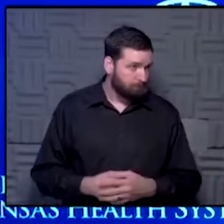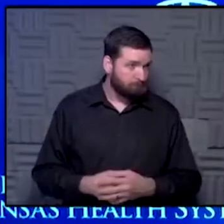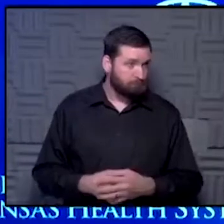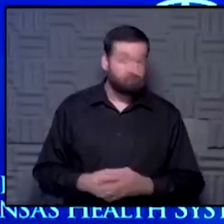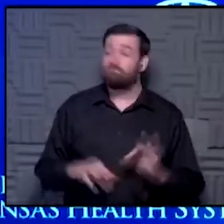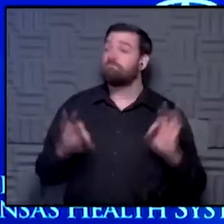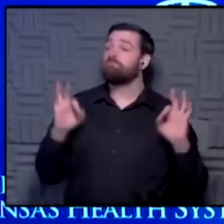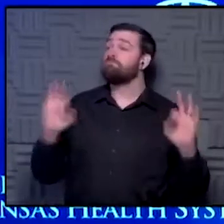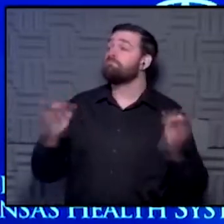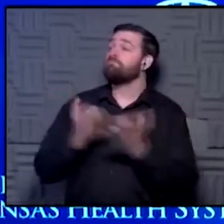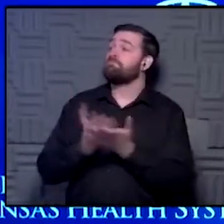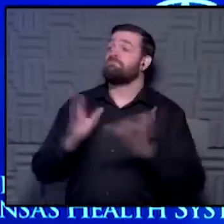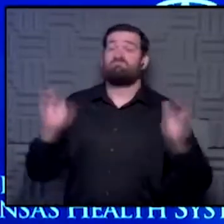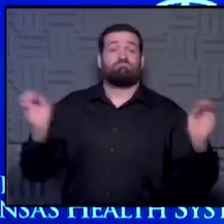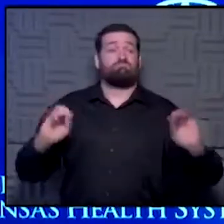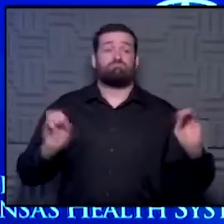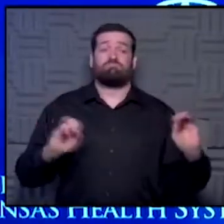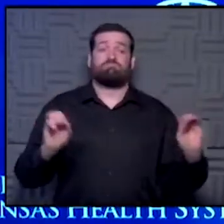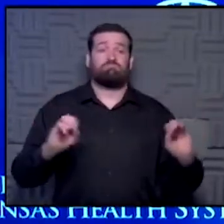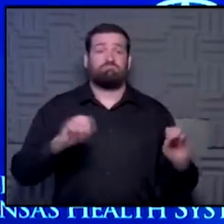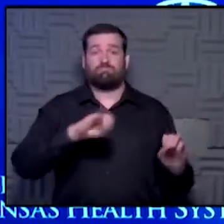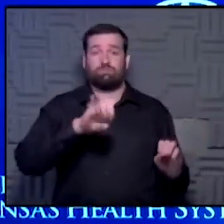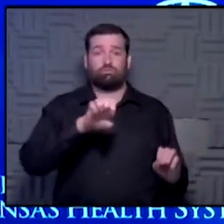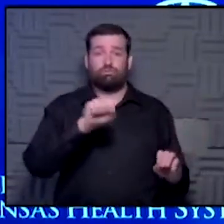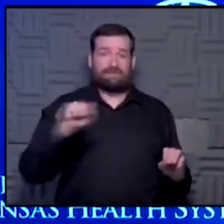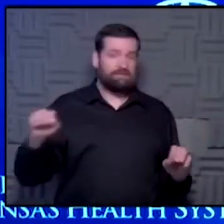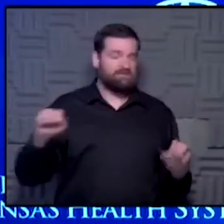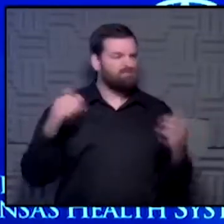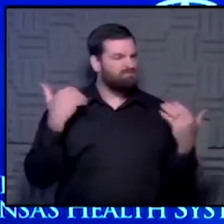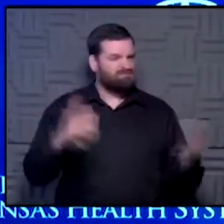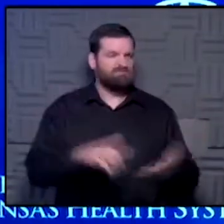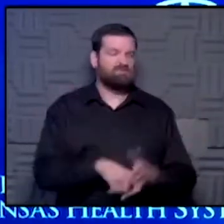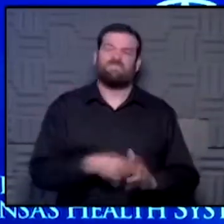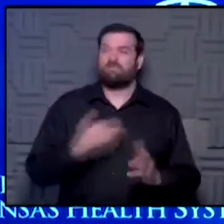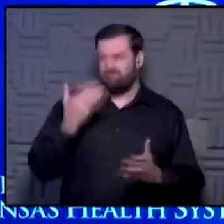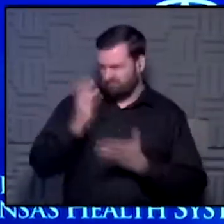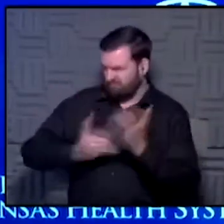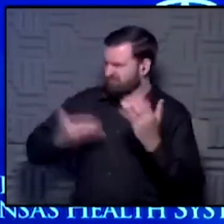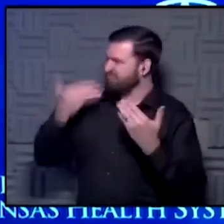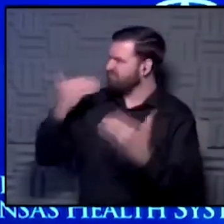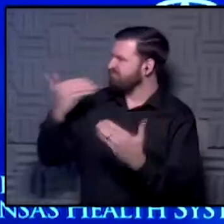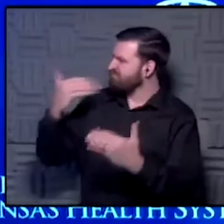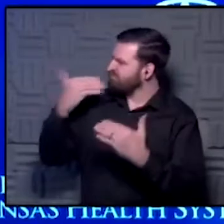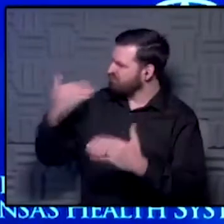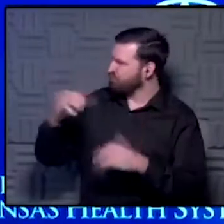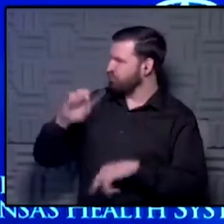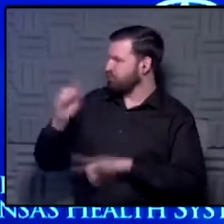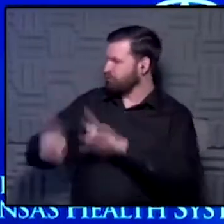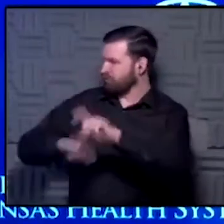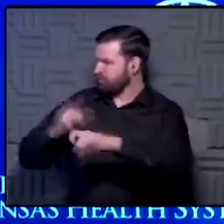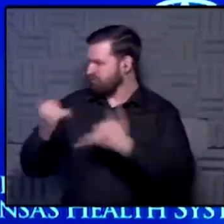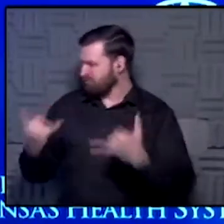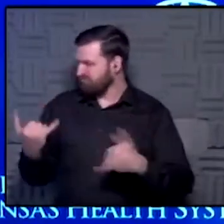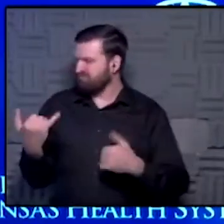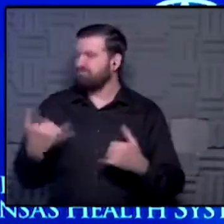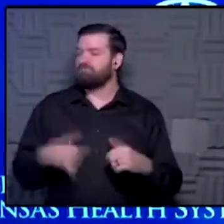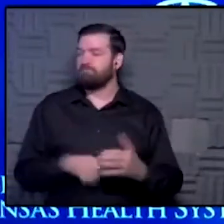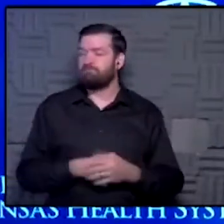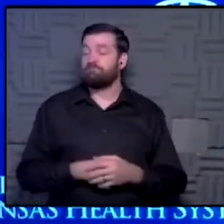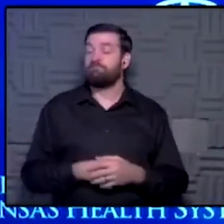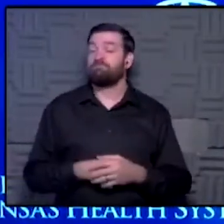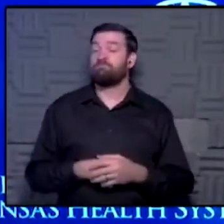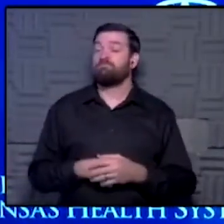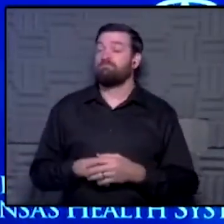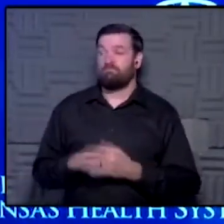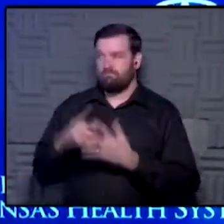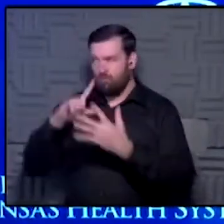All right. All right. I'm not hearing any, so Jess, let's get started. So we've got some really good questions actually coming in today, so hopefully we'll be able to get to those after we